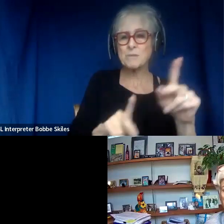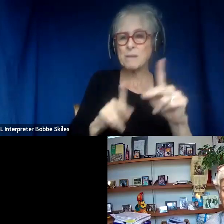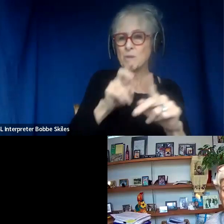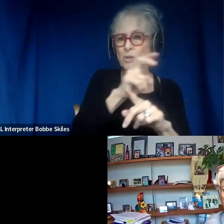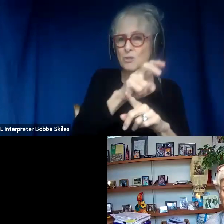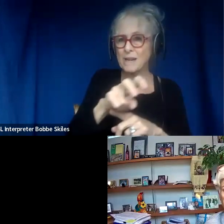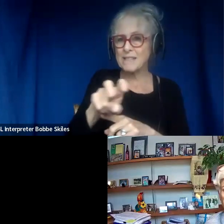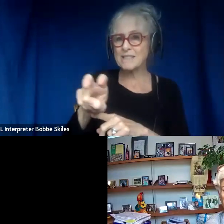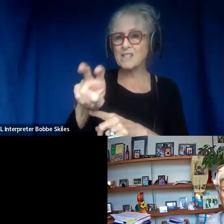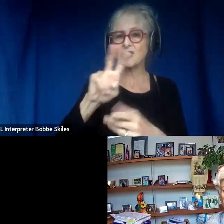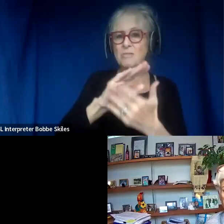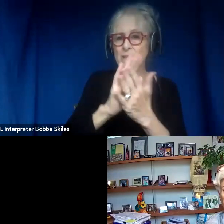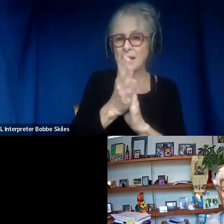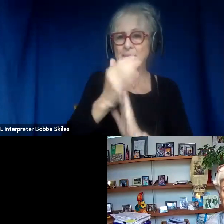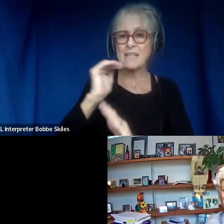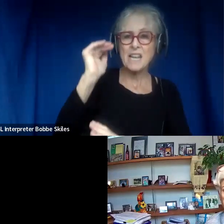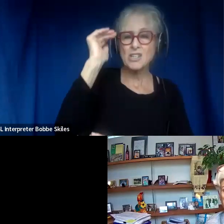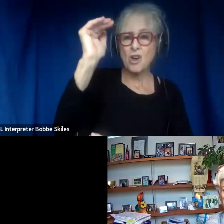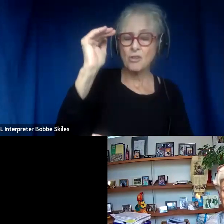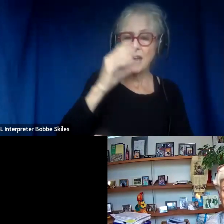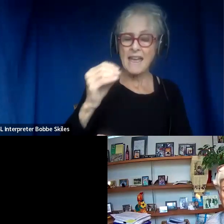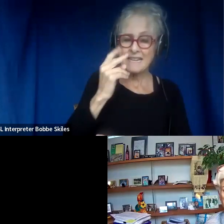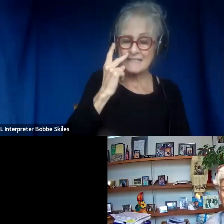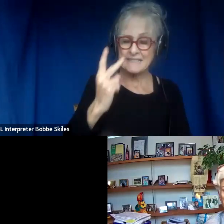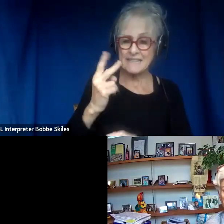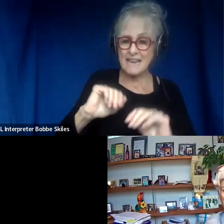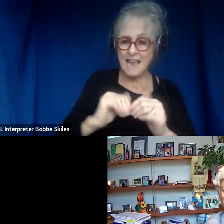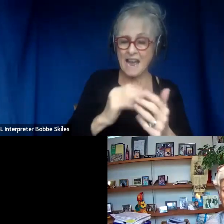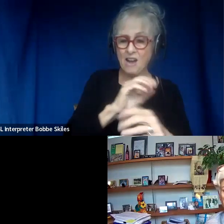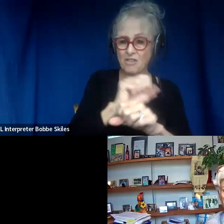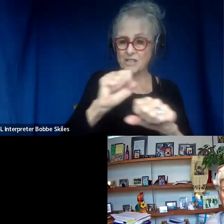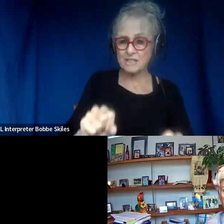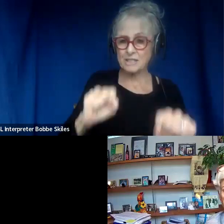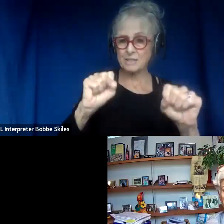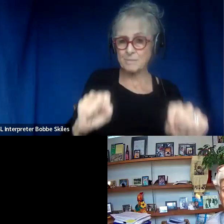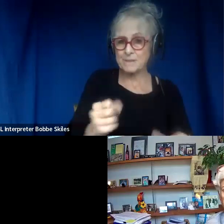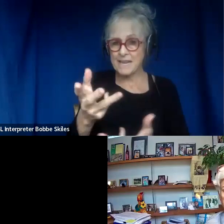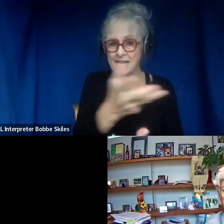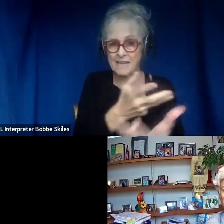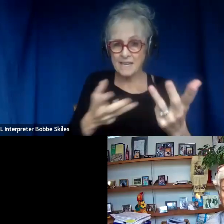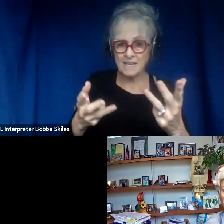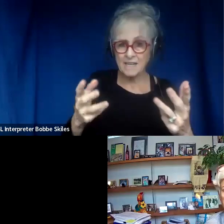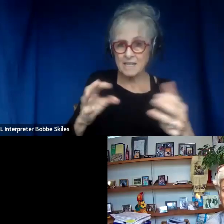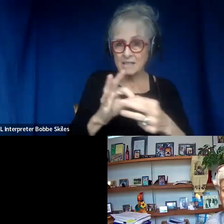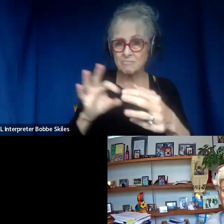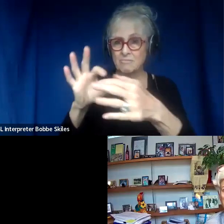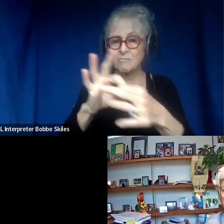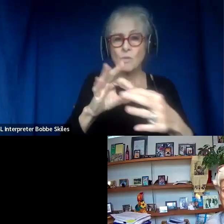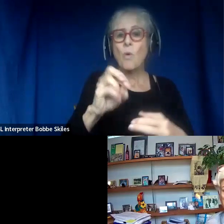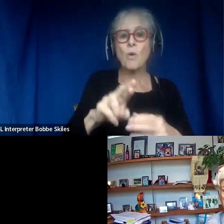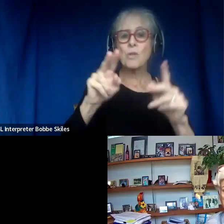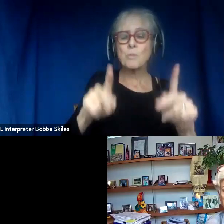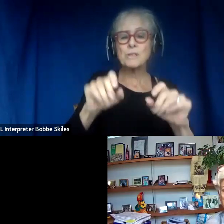from into adulthood, and seeing how those systems can speak to each other, or the person themselves can hold on to their